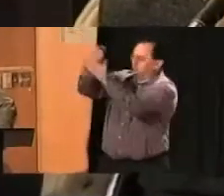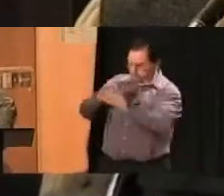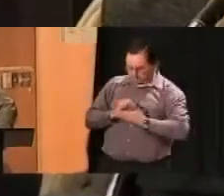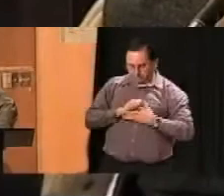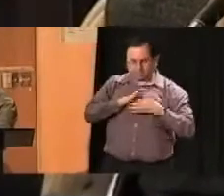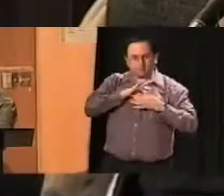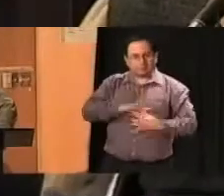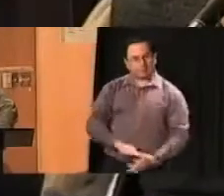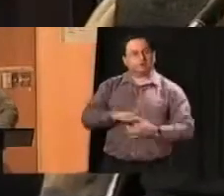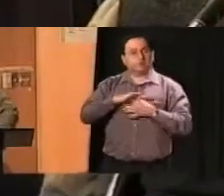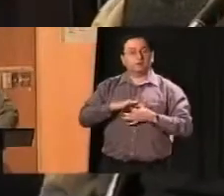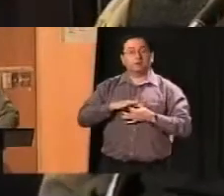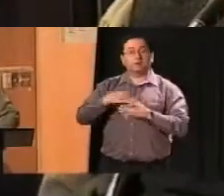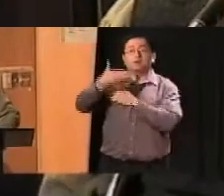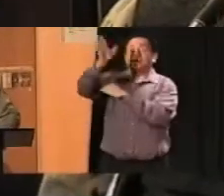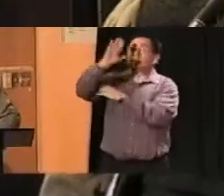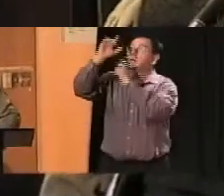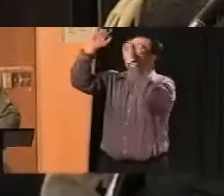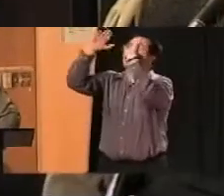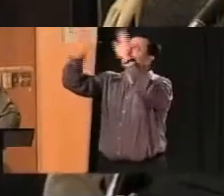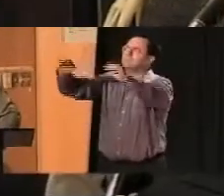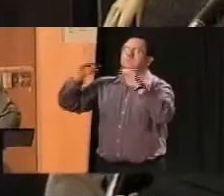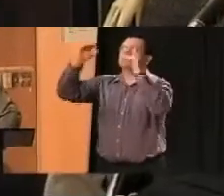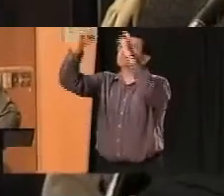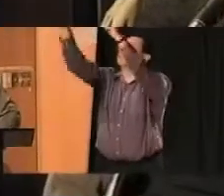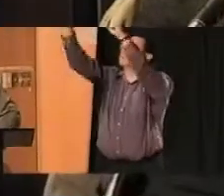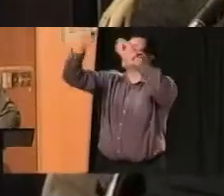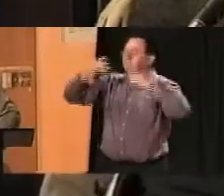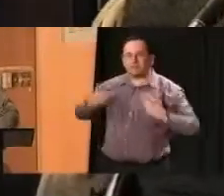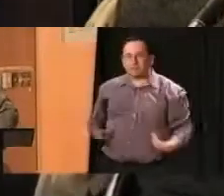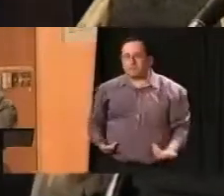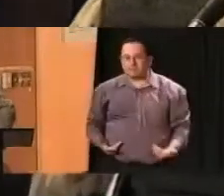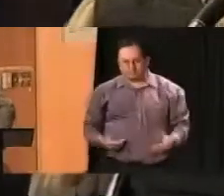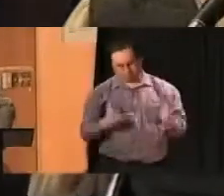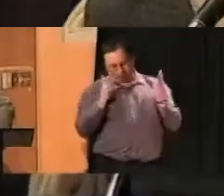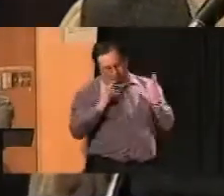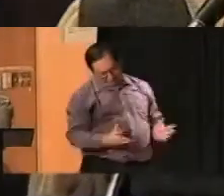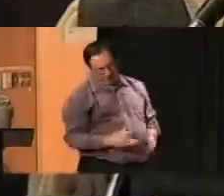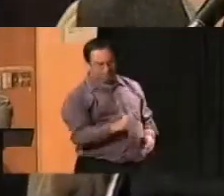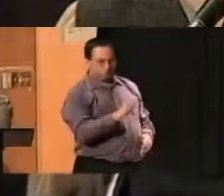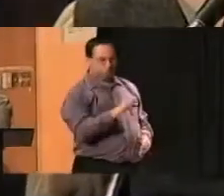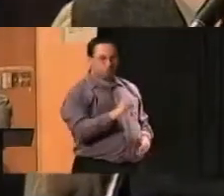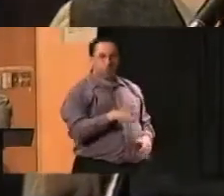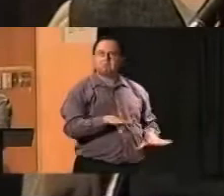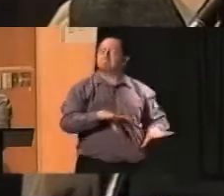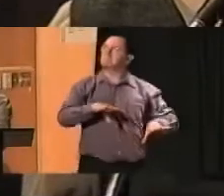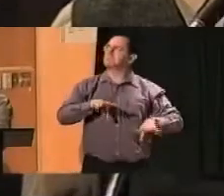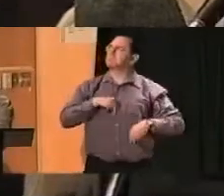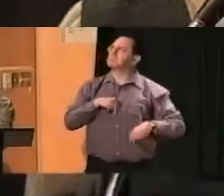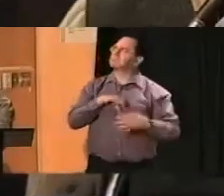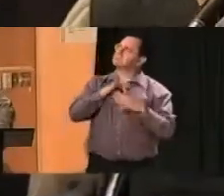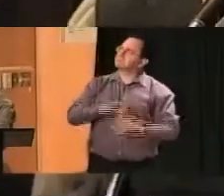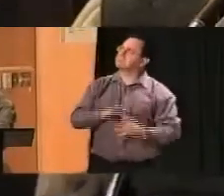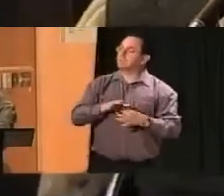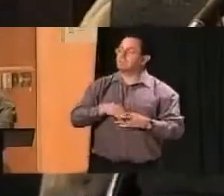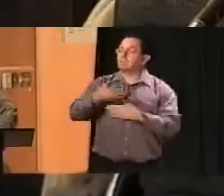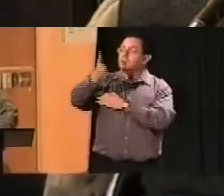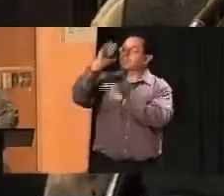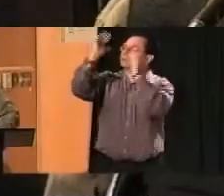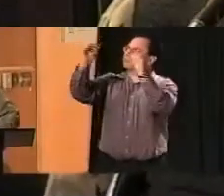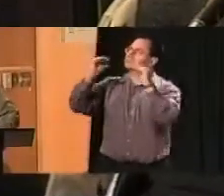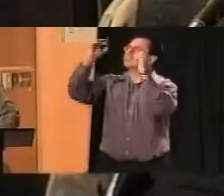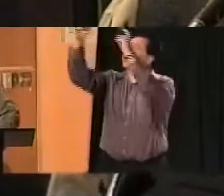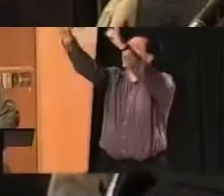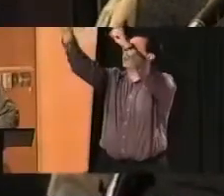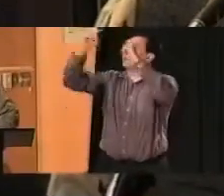Tourette. God's greatest gift to me was just leaving Tourette. God's greatest